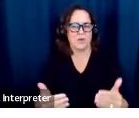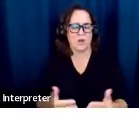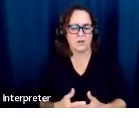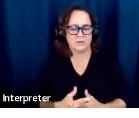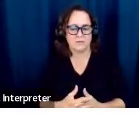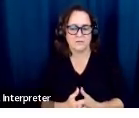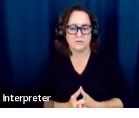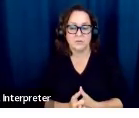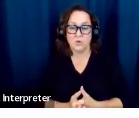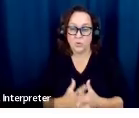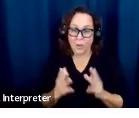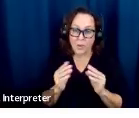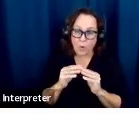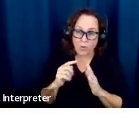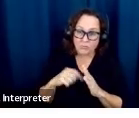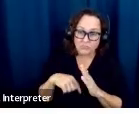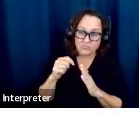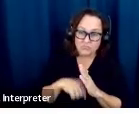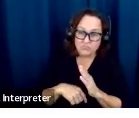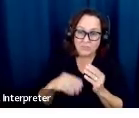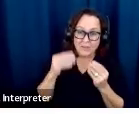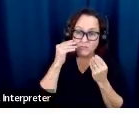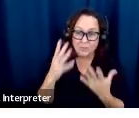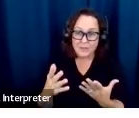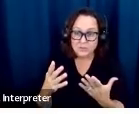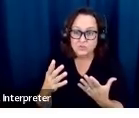like some more sort of granular